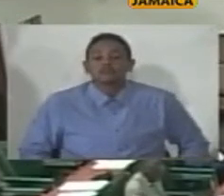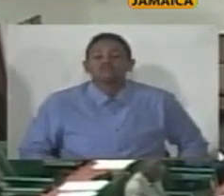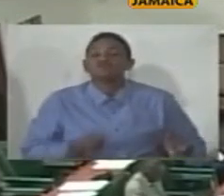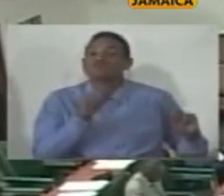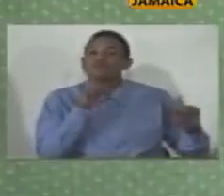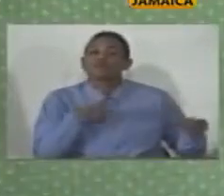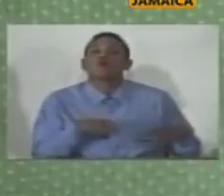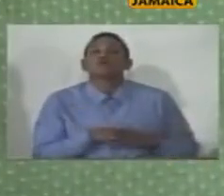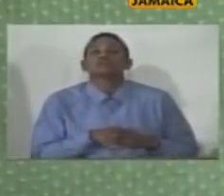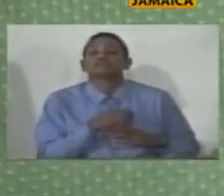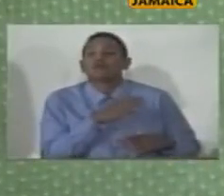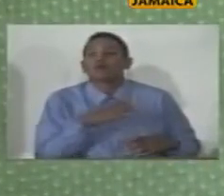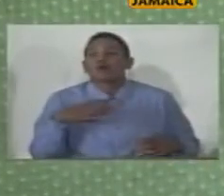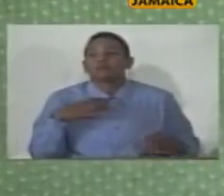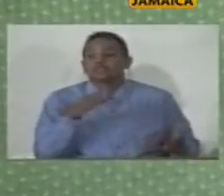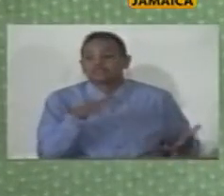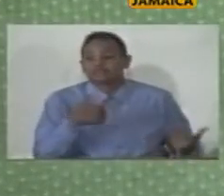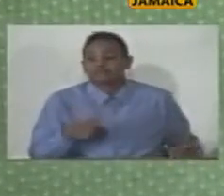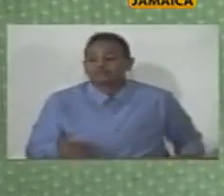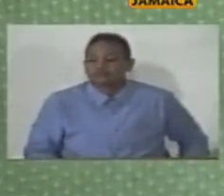reports from committees,